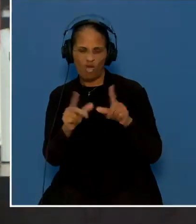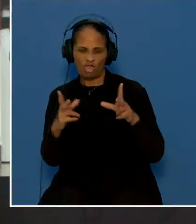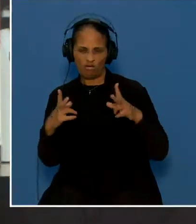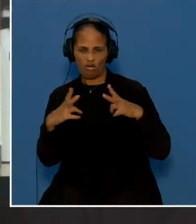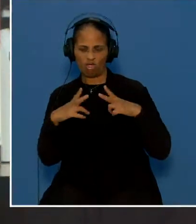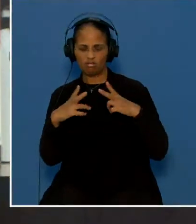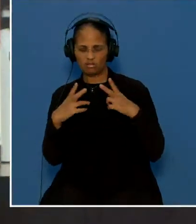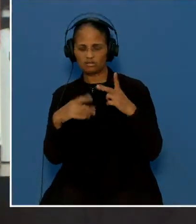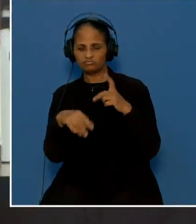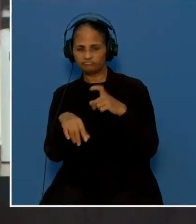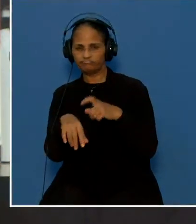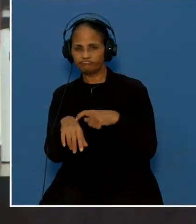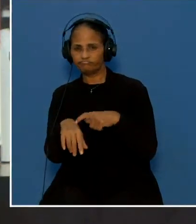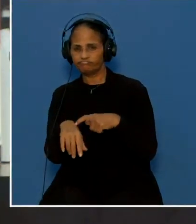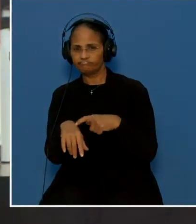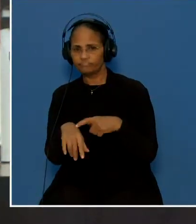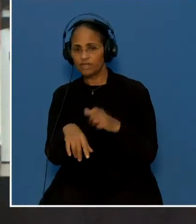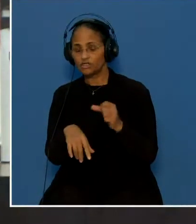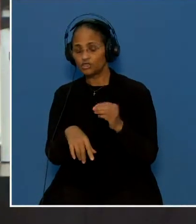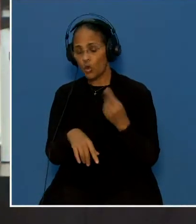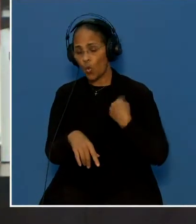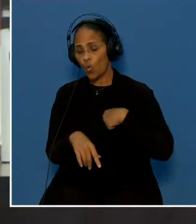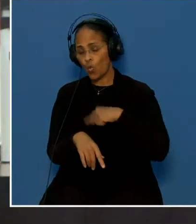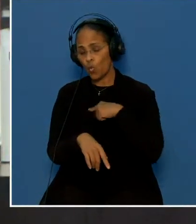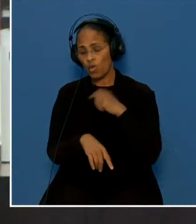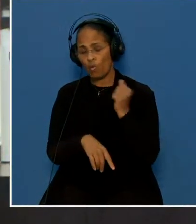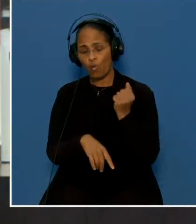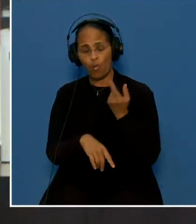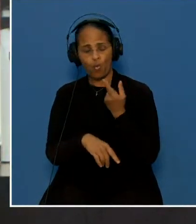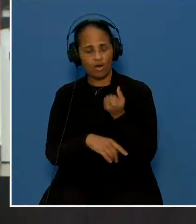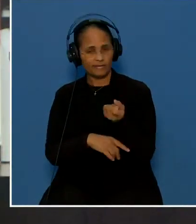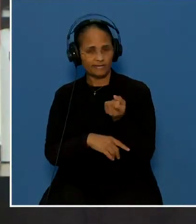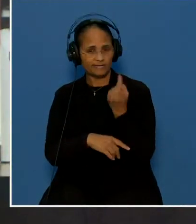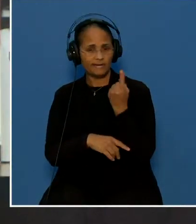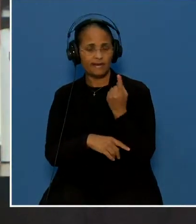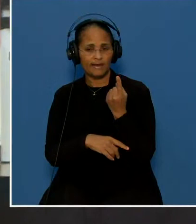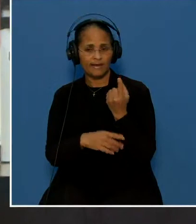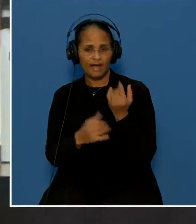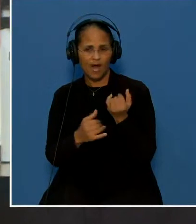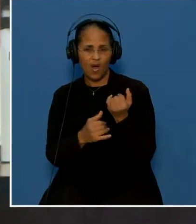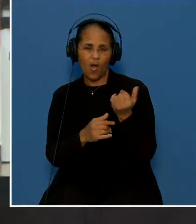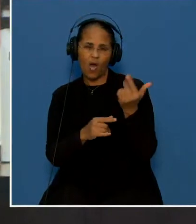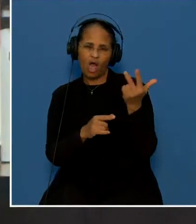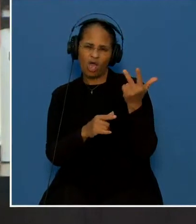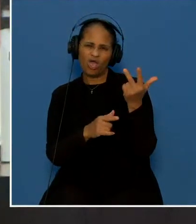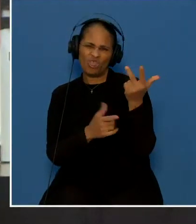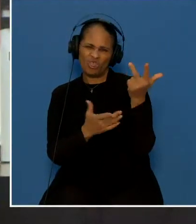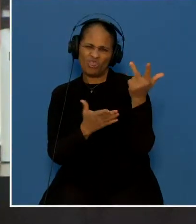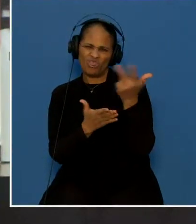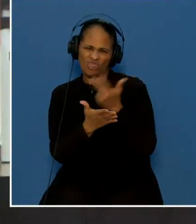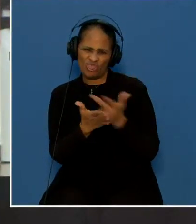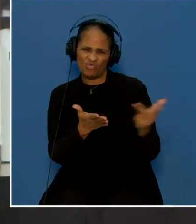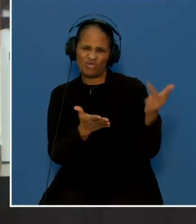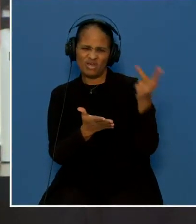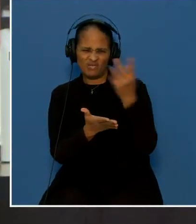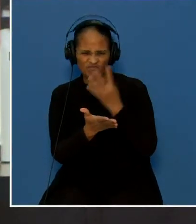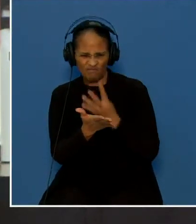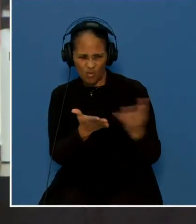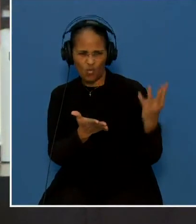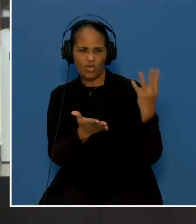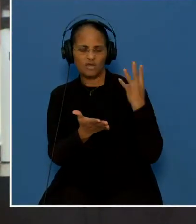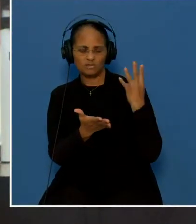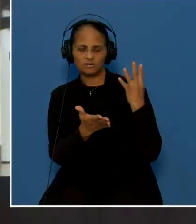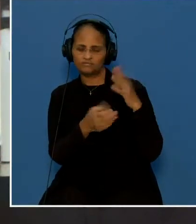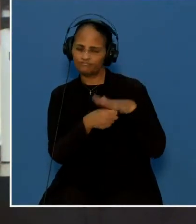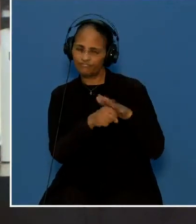And I think we all understand, as a result of the past 3 to 4 weeks, that this virus is still with